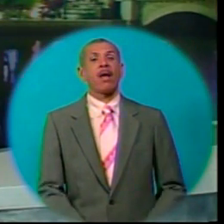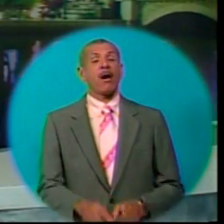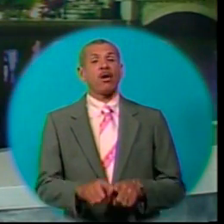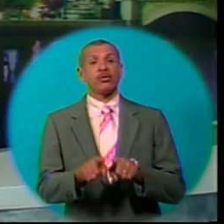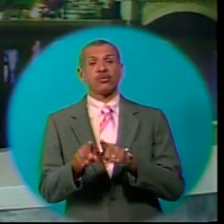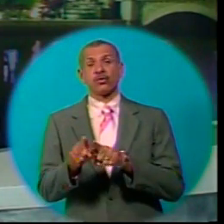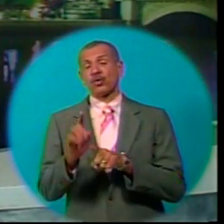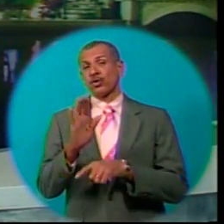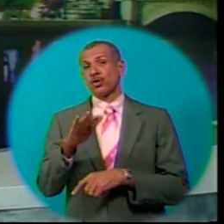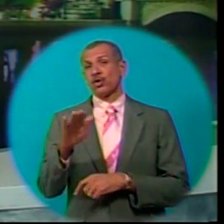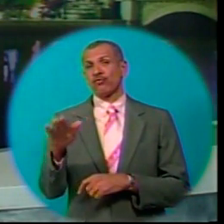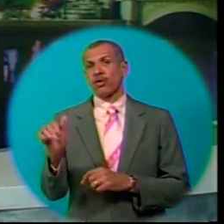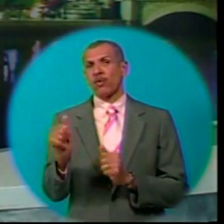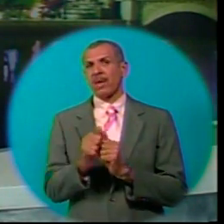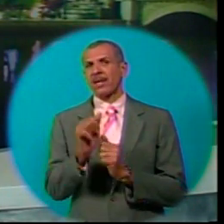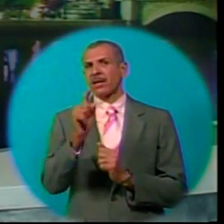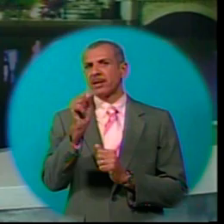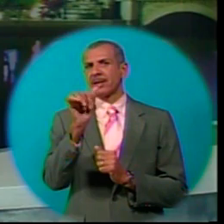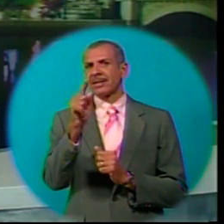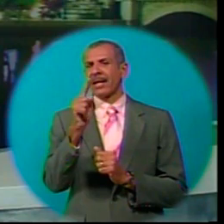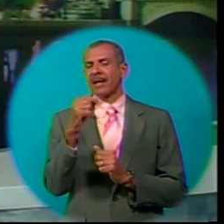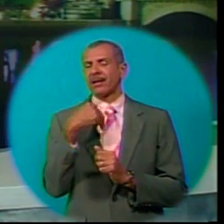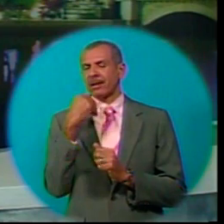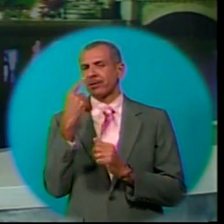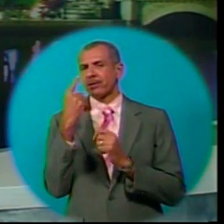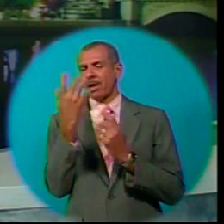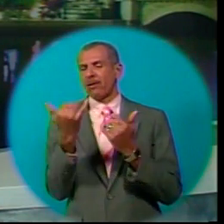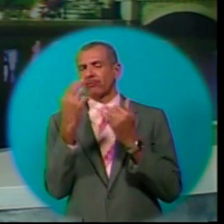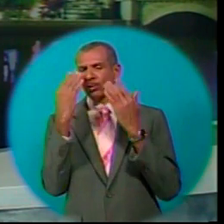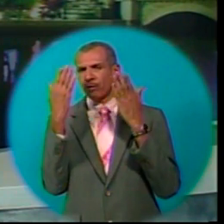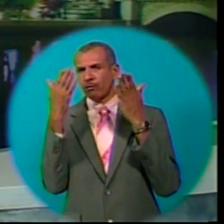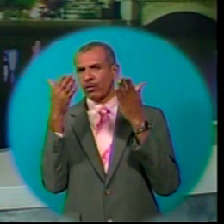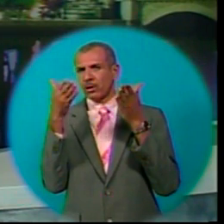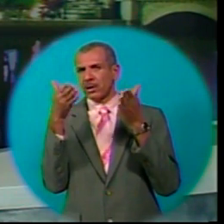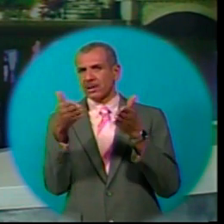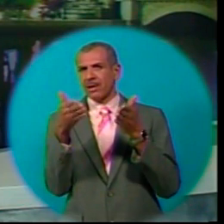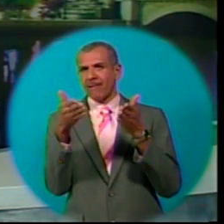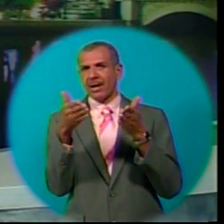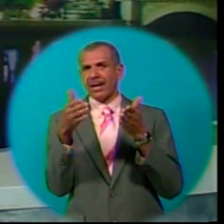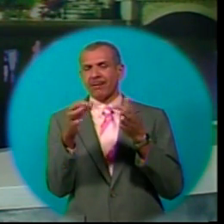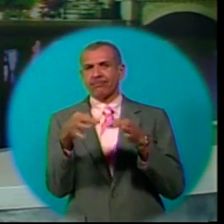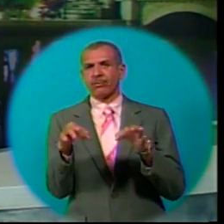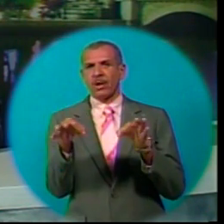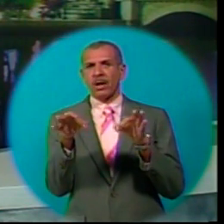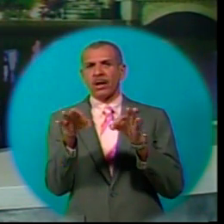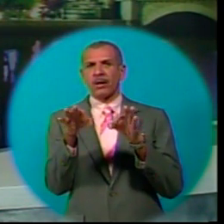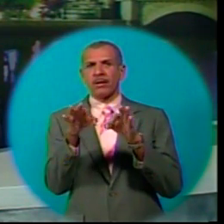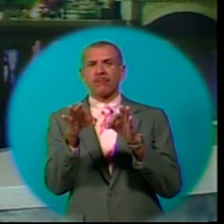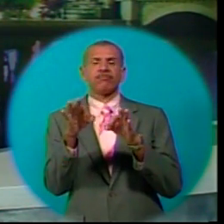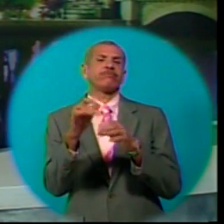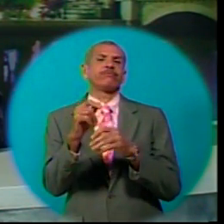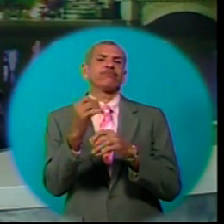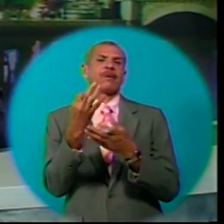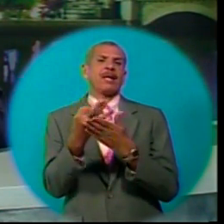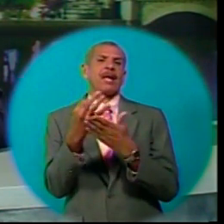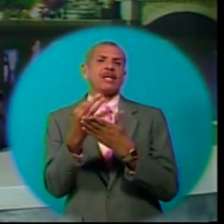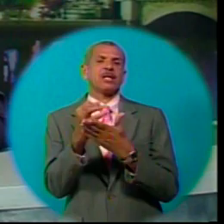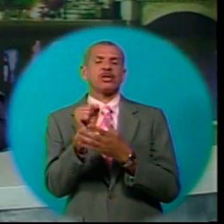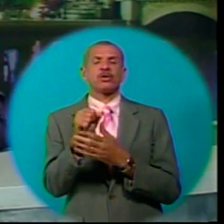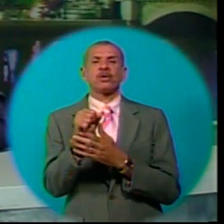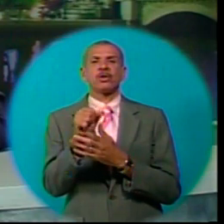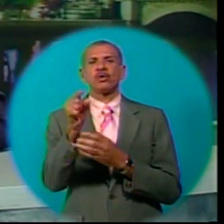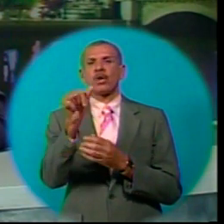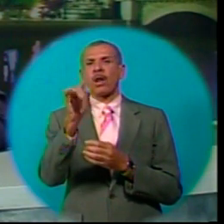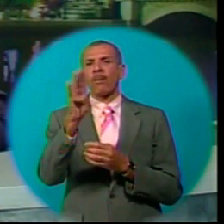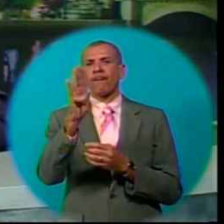Meanwhile, children with autism have caught the attention of a leading financial institution, Global Finance. Chief Executive Officer Ron